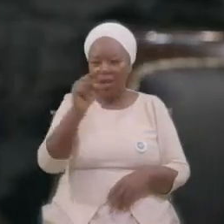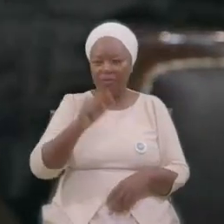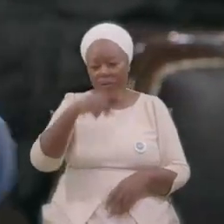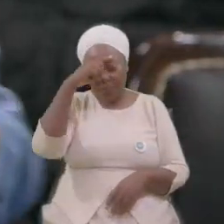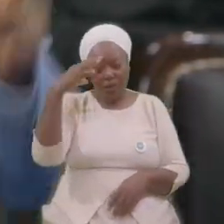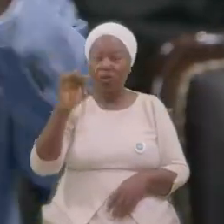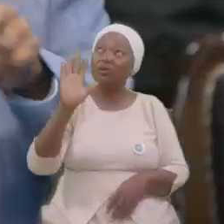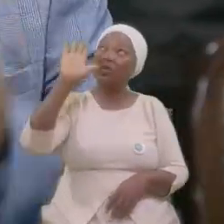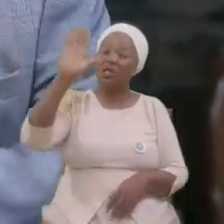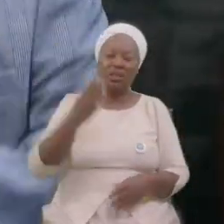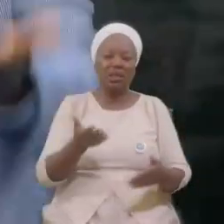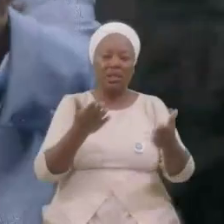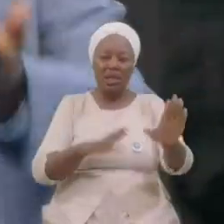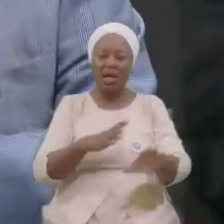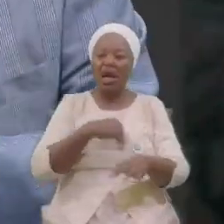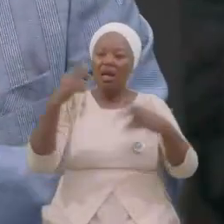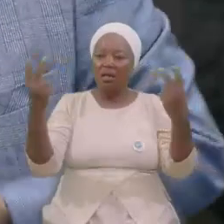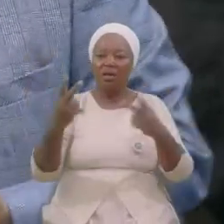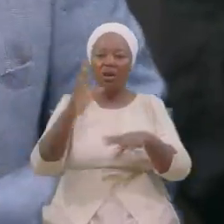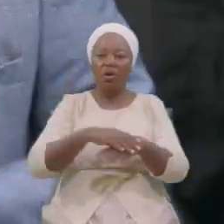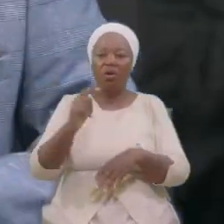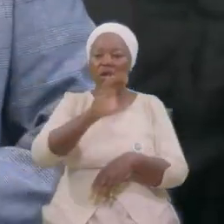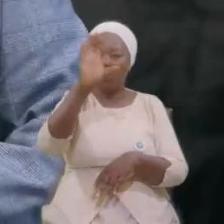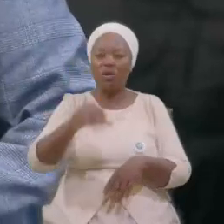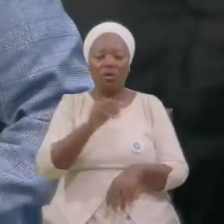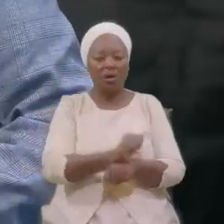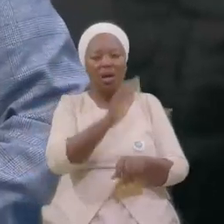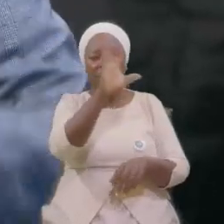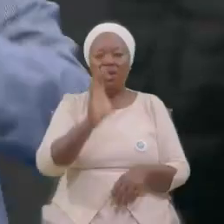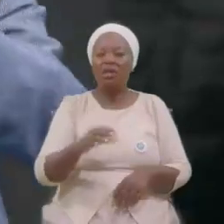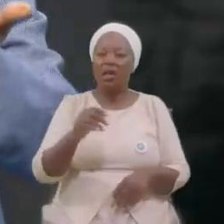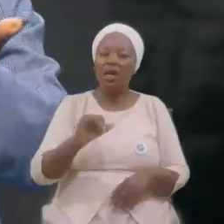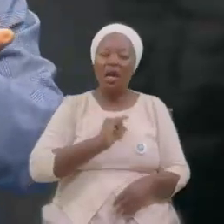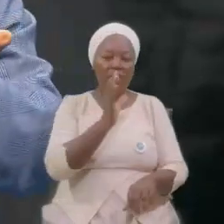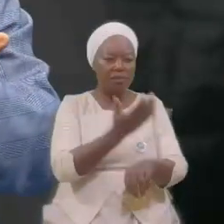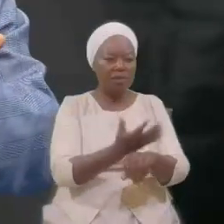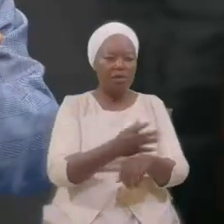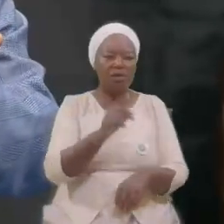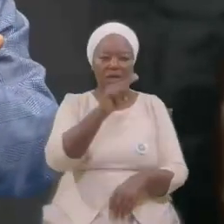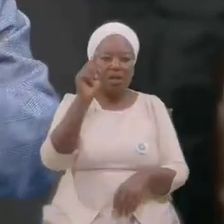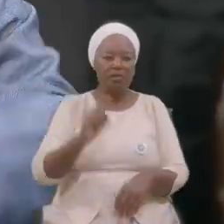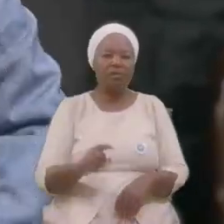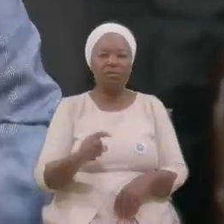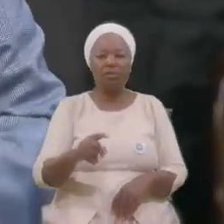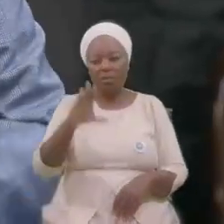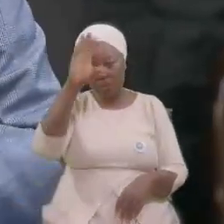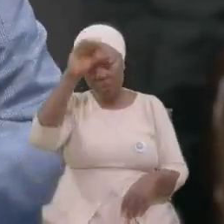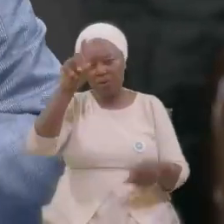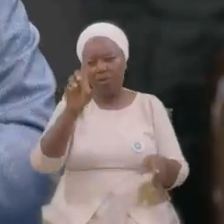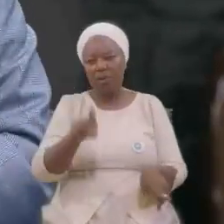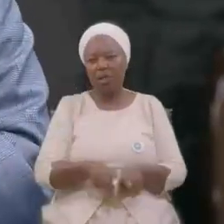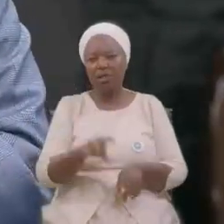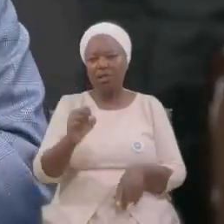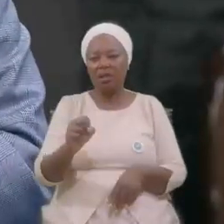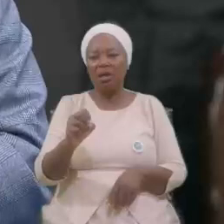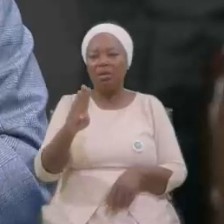and triumph on the cross of Calvary, I beseech you therefore, brethren, by the mercies